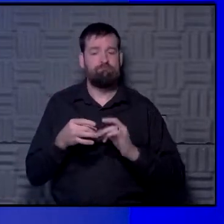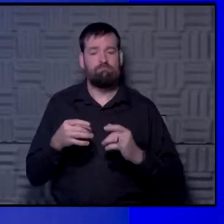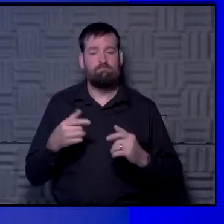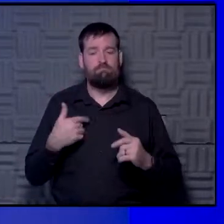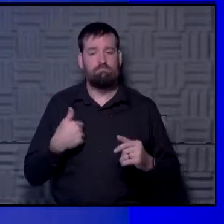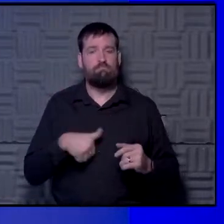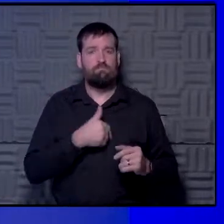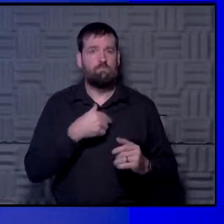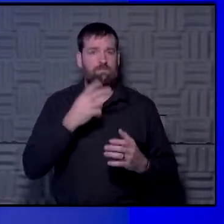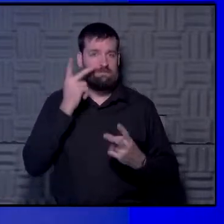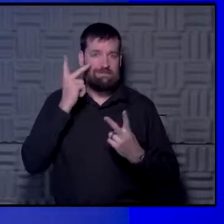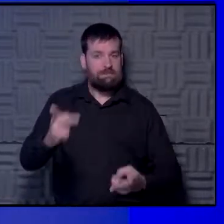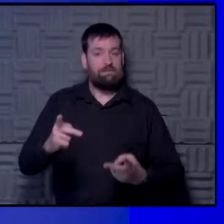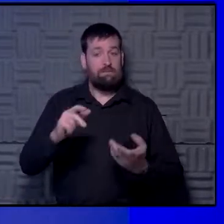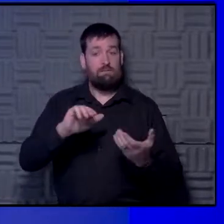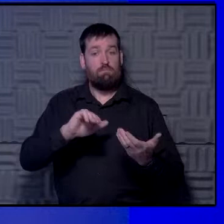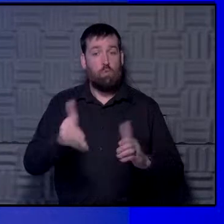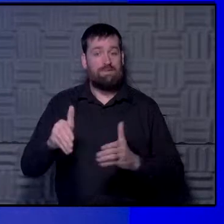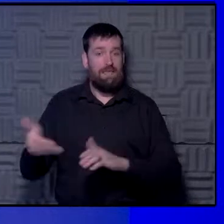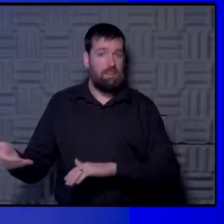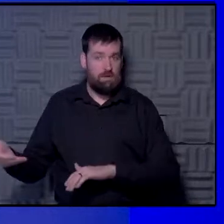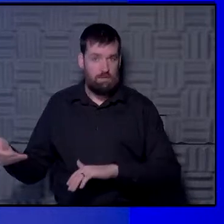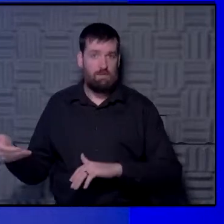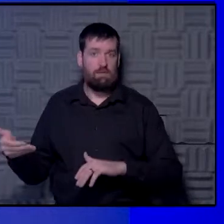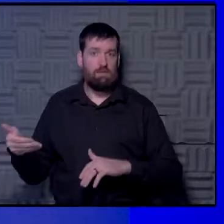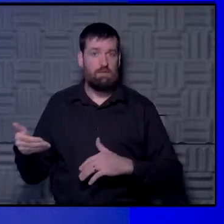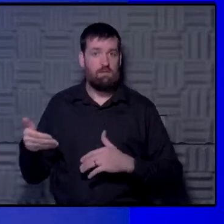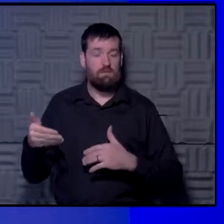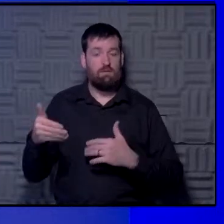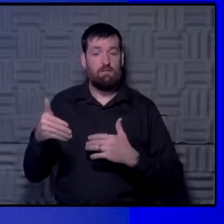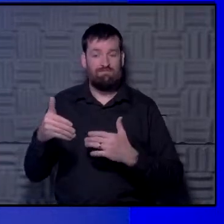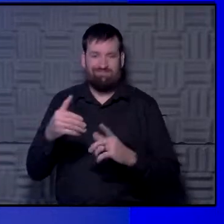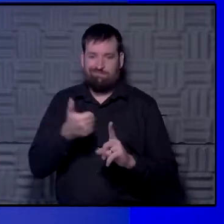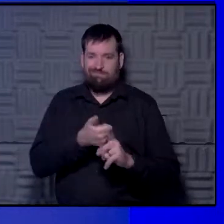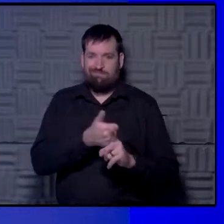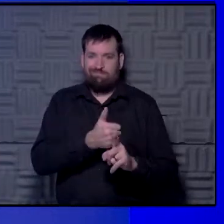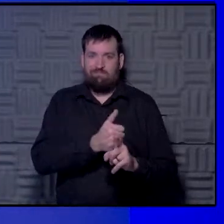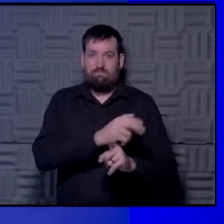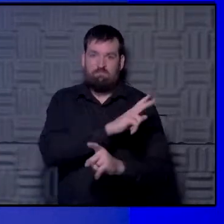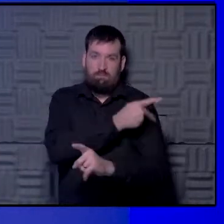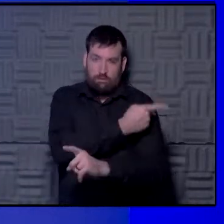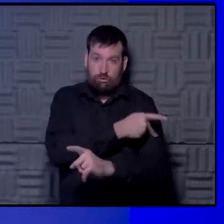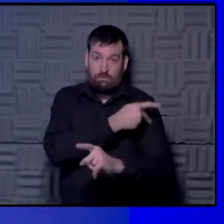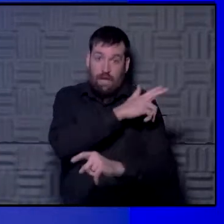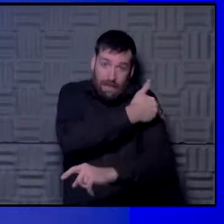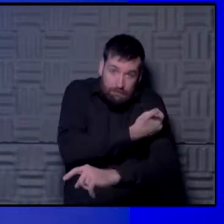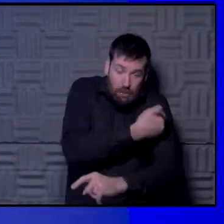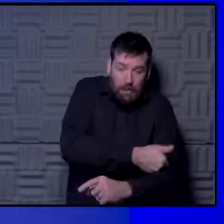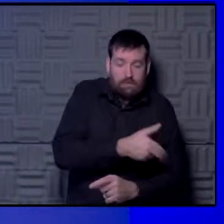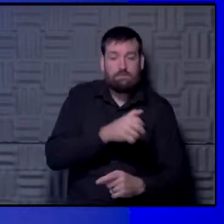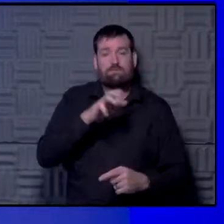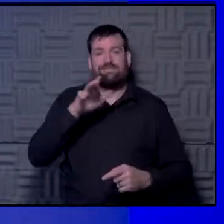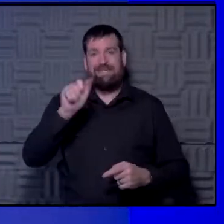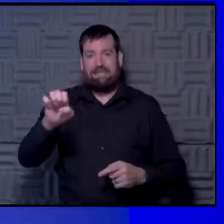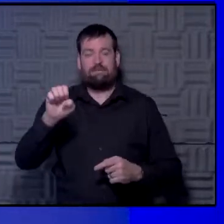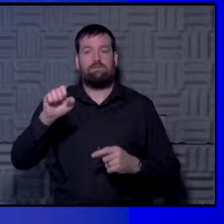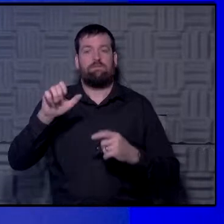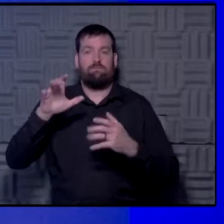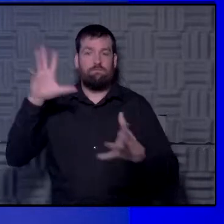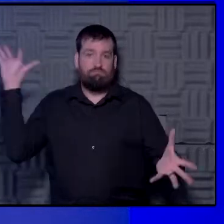we have seen the mortality or death of hospitalized patients, and overall the case fatality rate, meaning